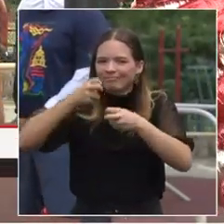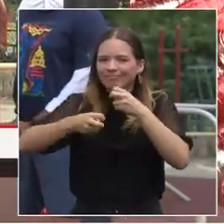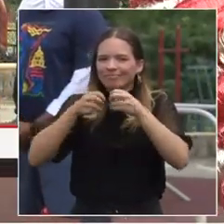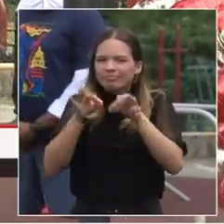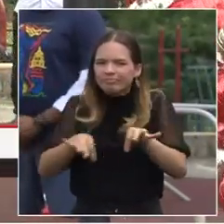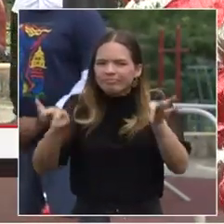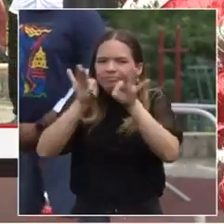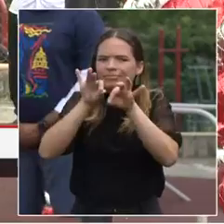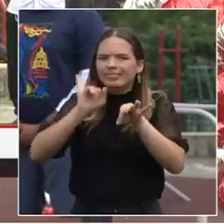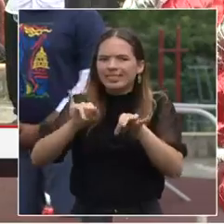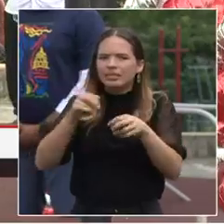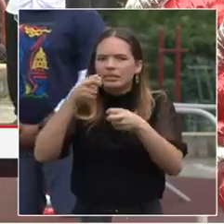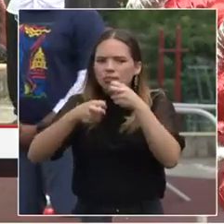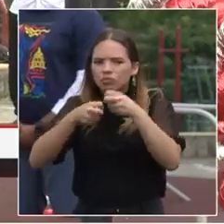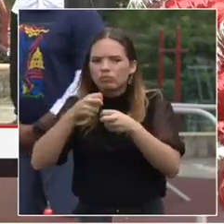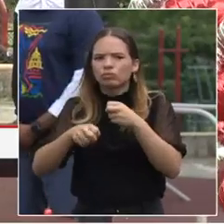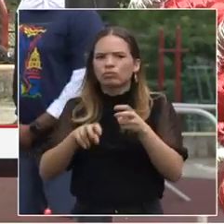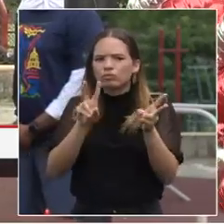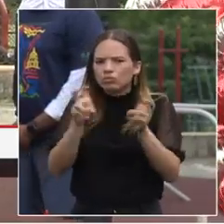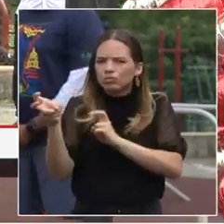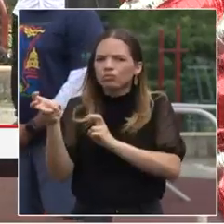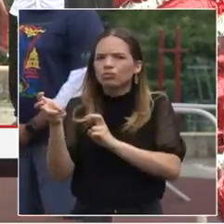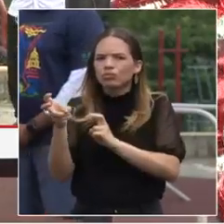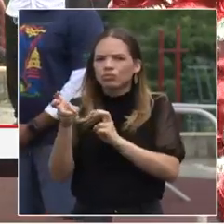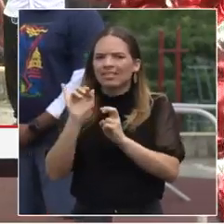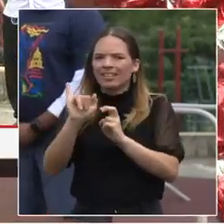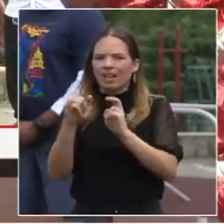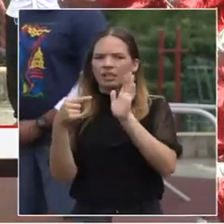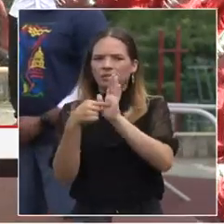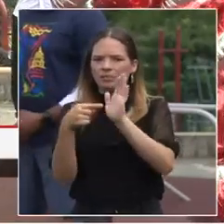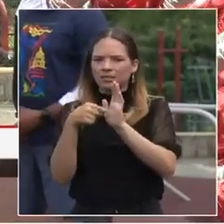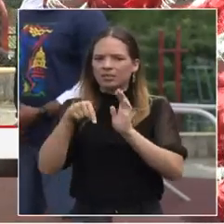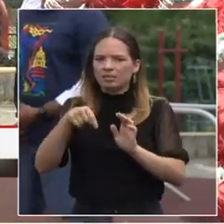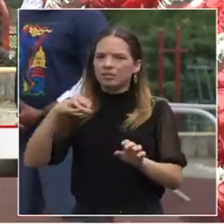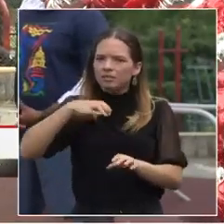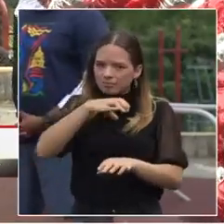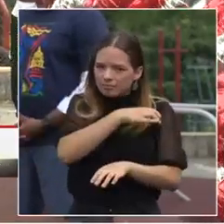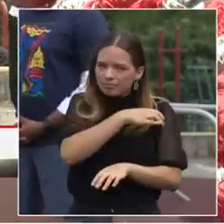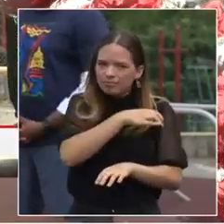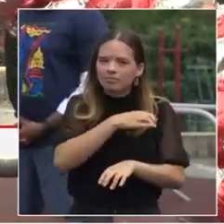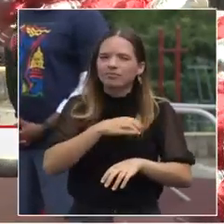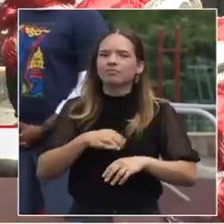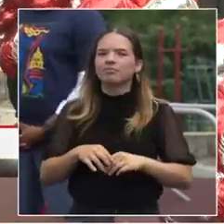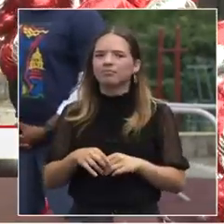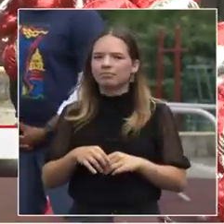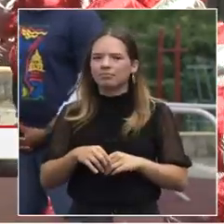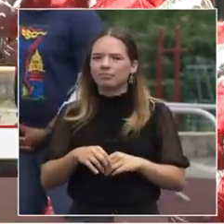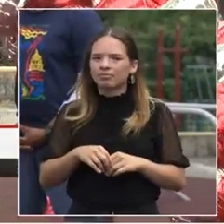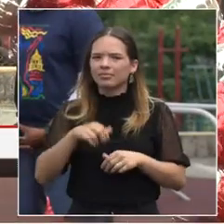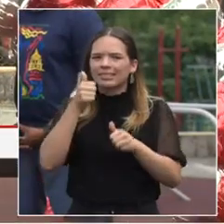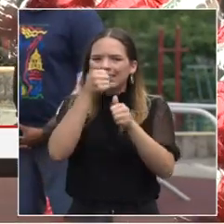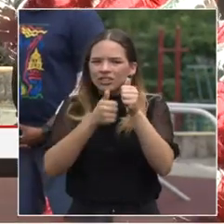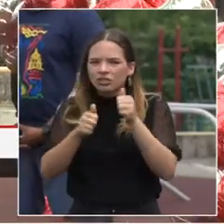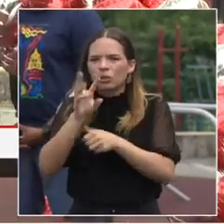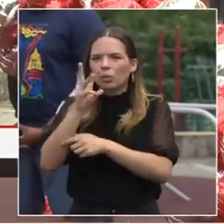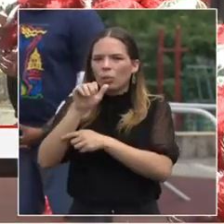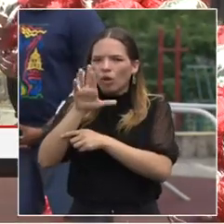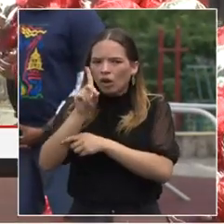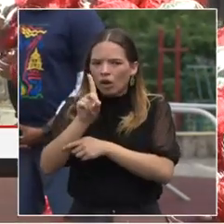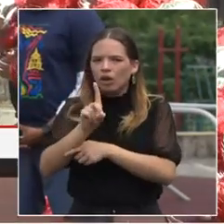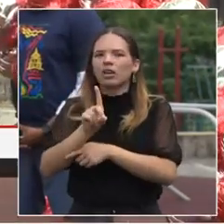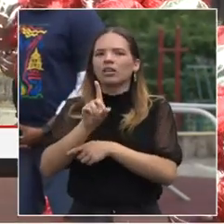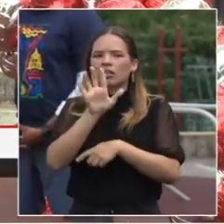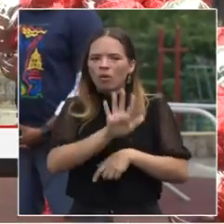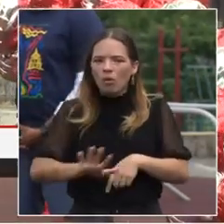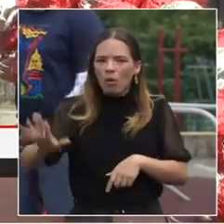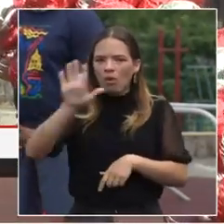those issues are represented on the council in each of our wards and across the city. You